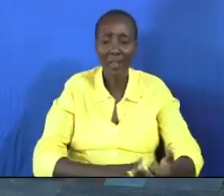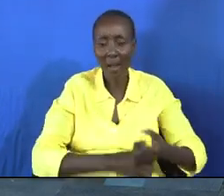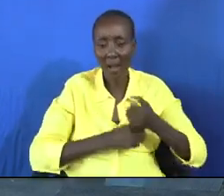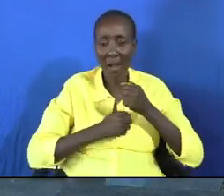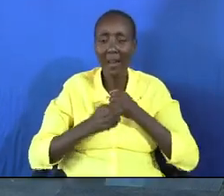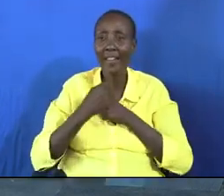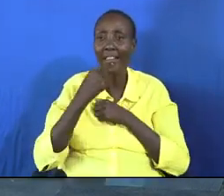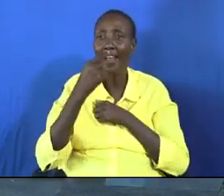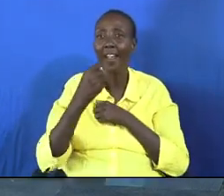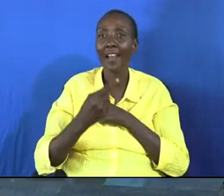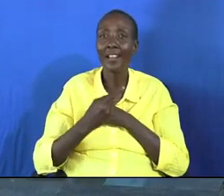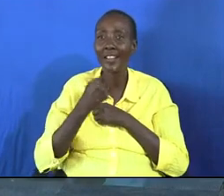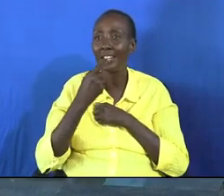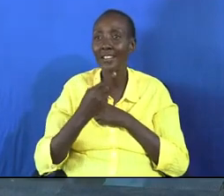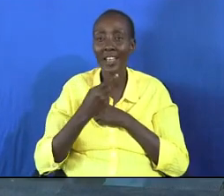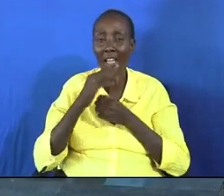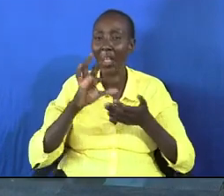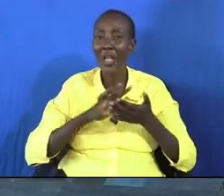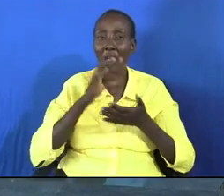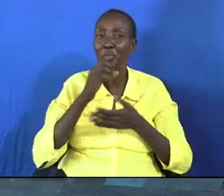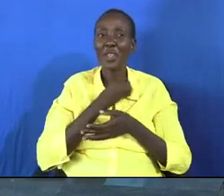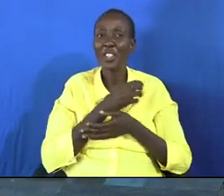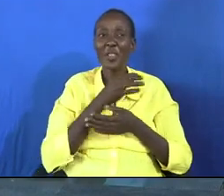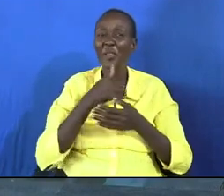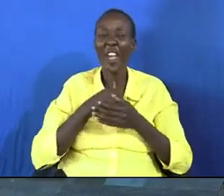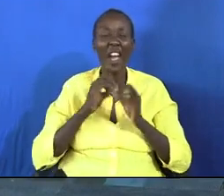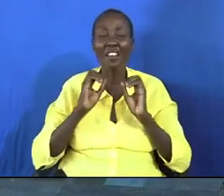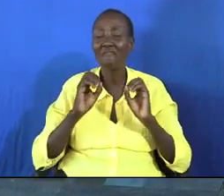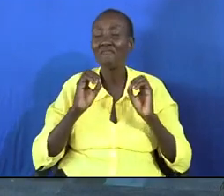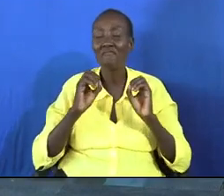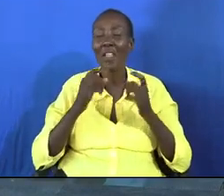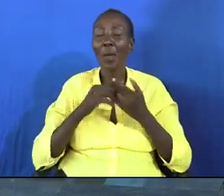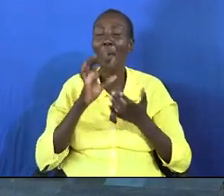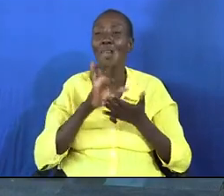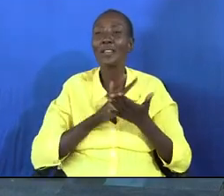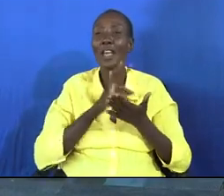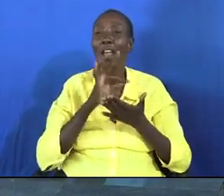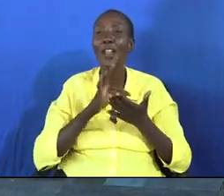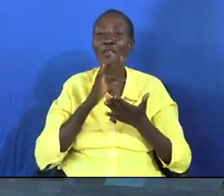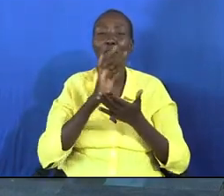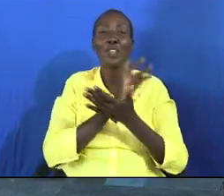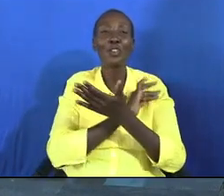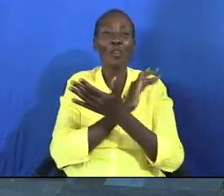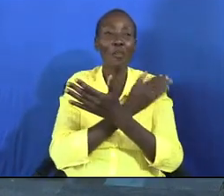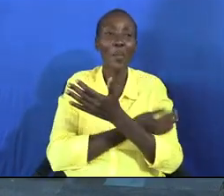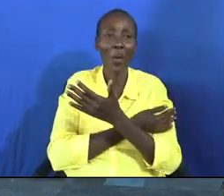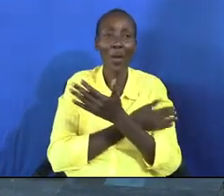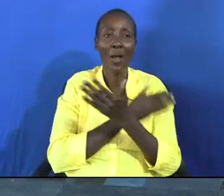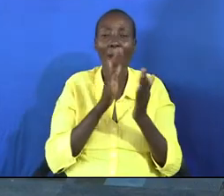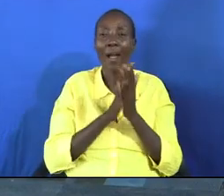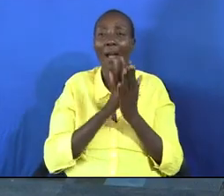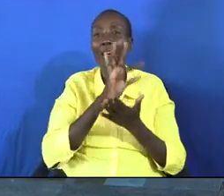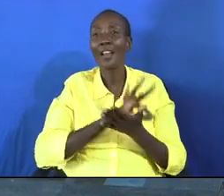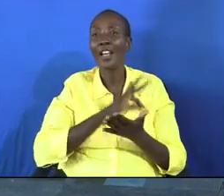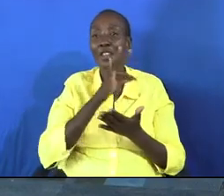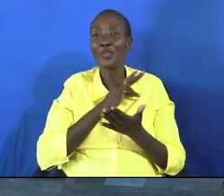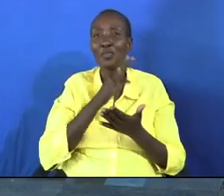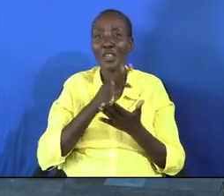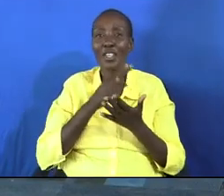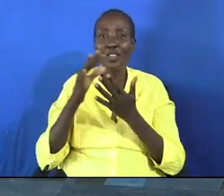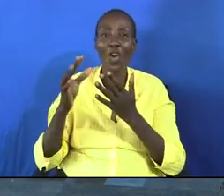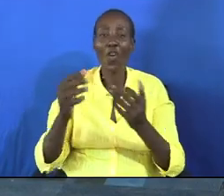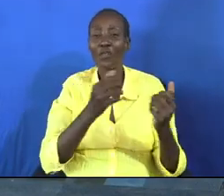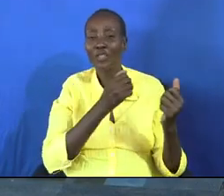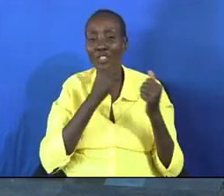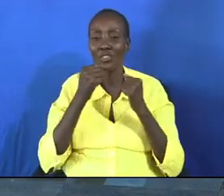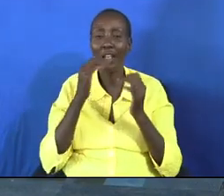say, "I do not have a spirit of fear. I have a spirit of power. I have a spirit of courage.